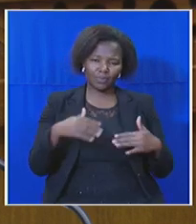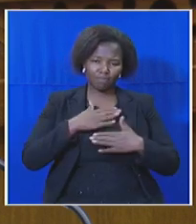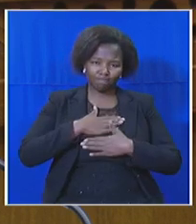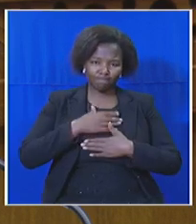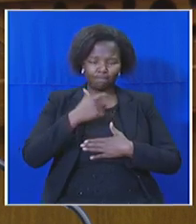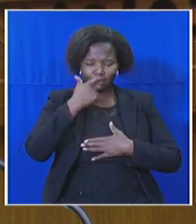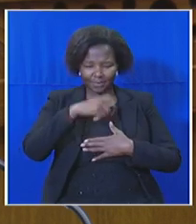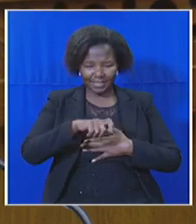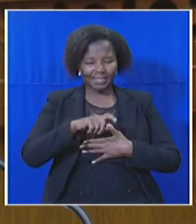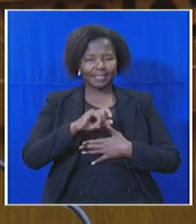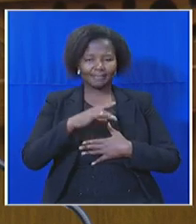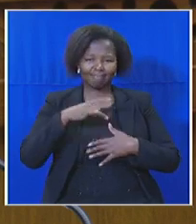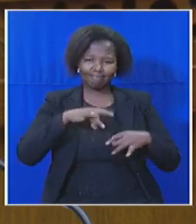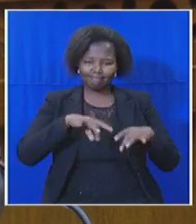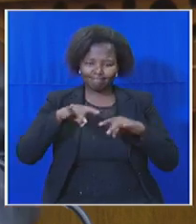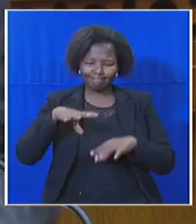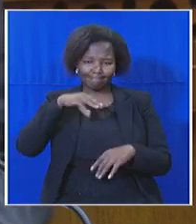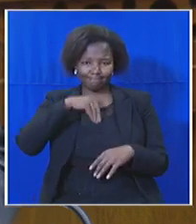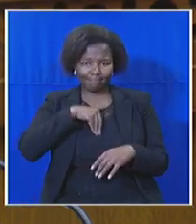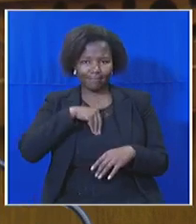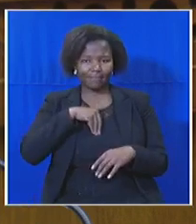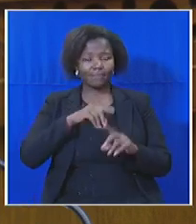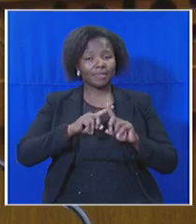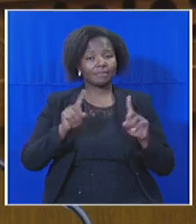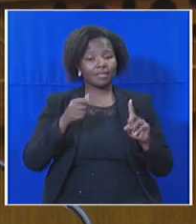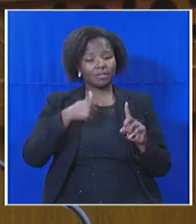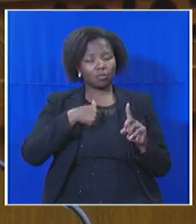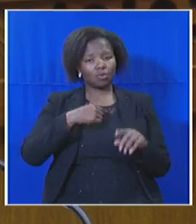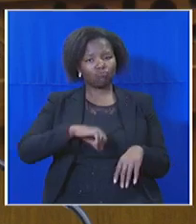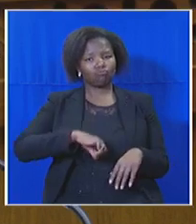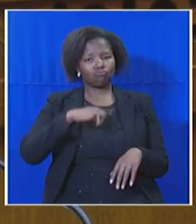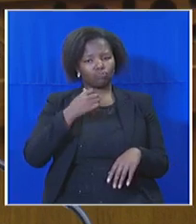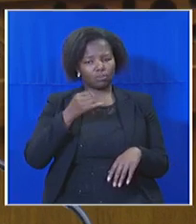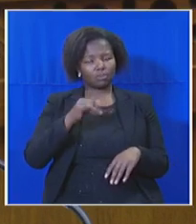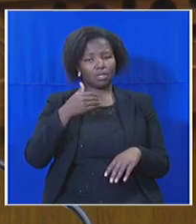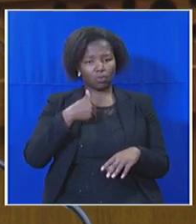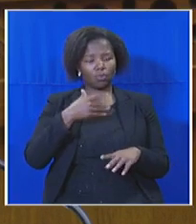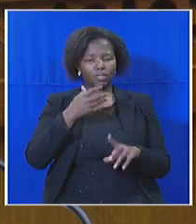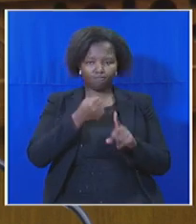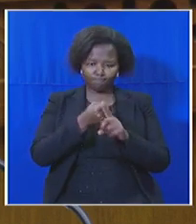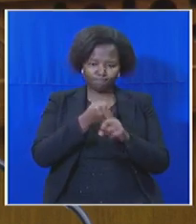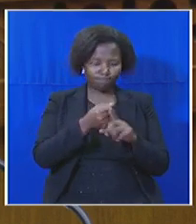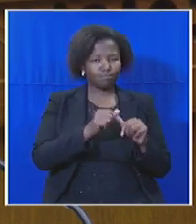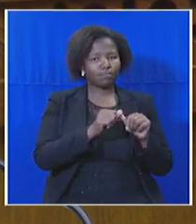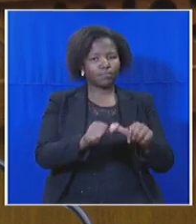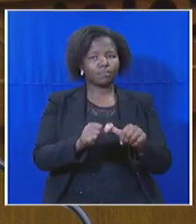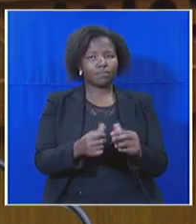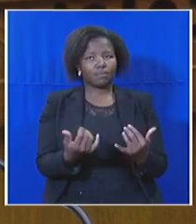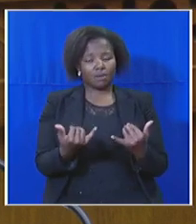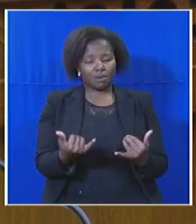and pain, and yet with pride that we bid and bestow upon them their final farewell and